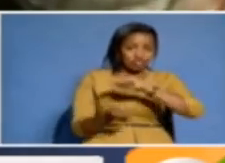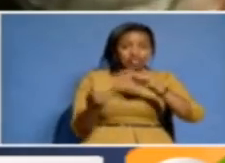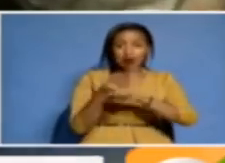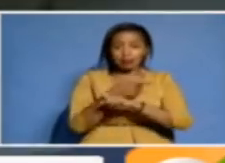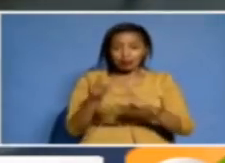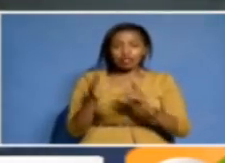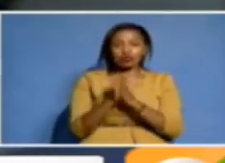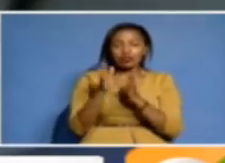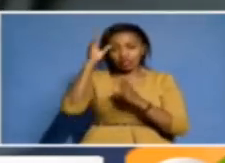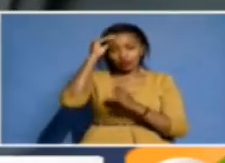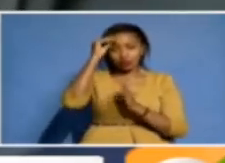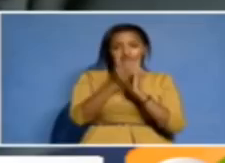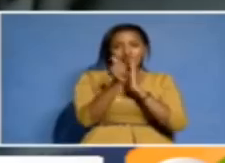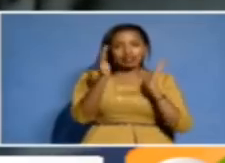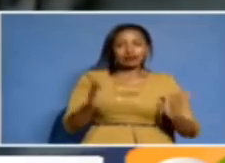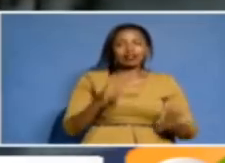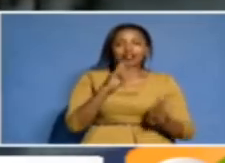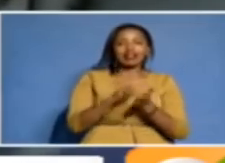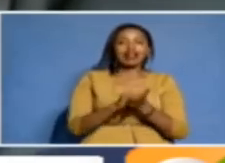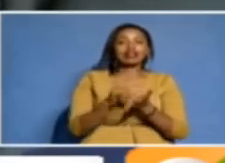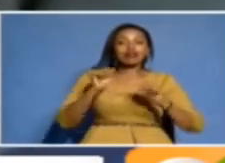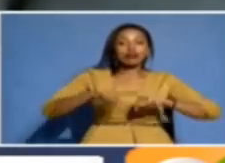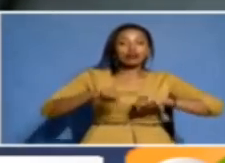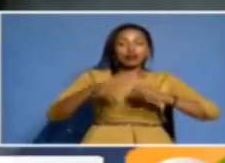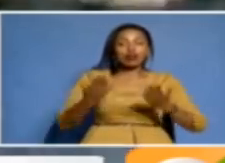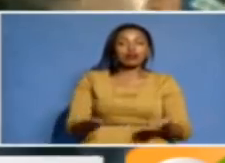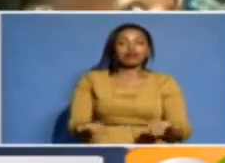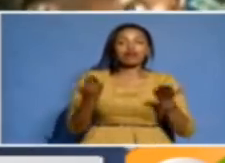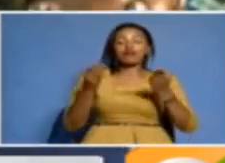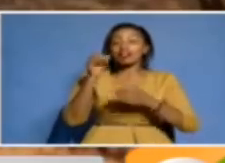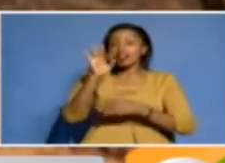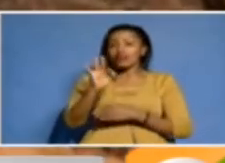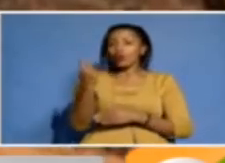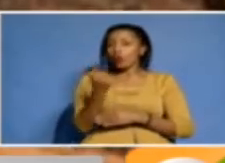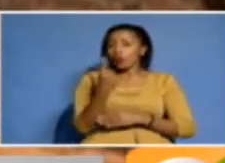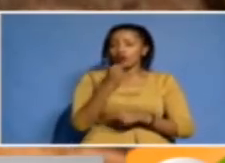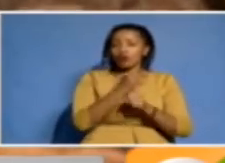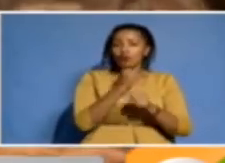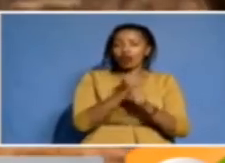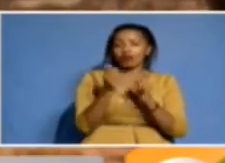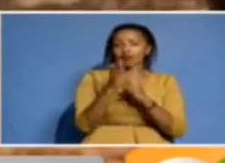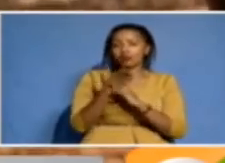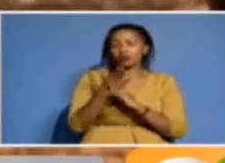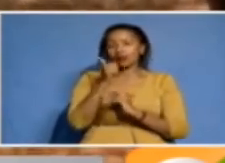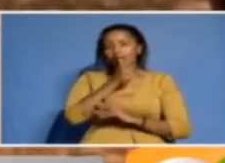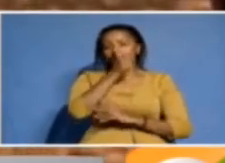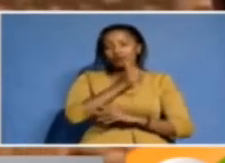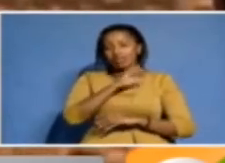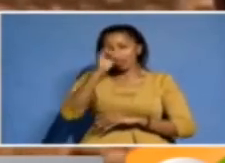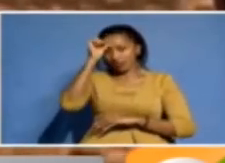education experts, it will take a better and improved partnership between the private and the public sector to